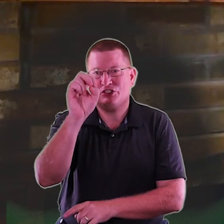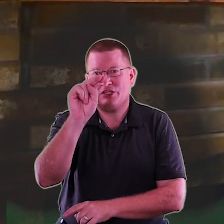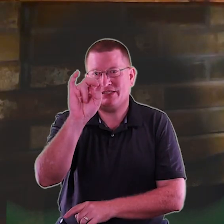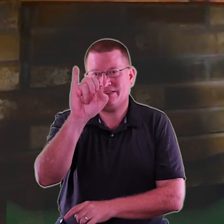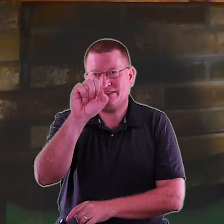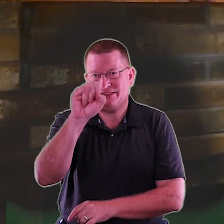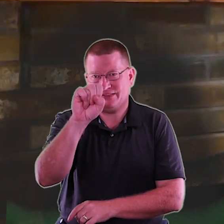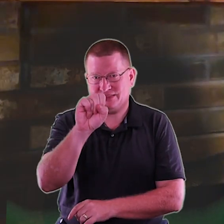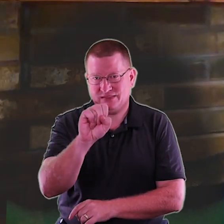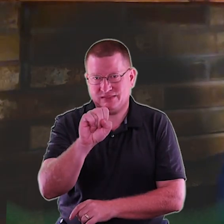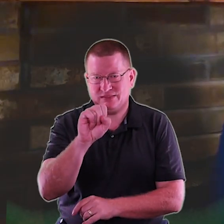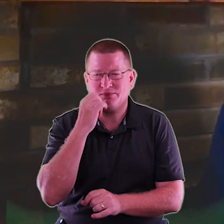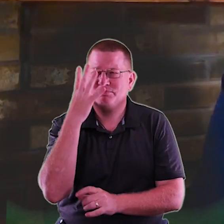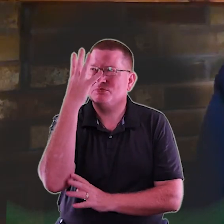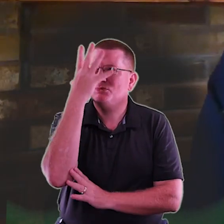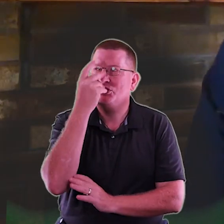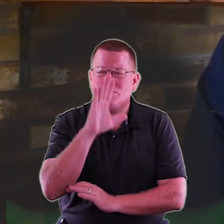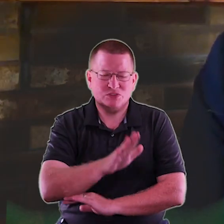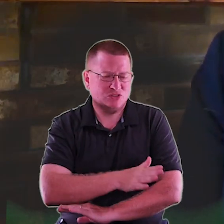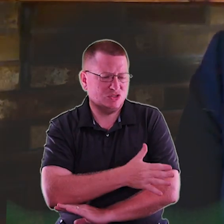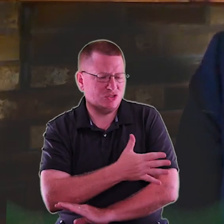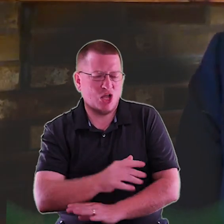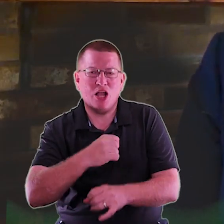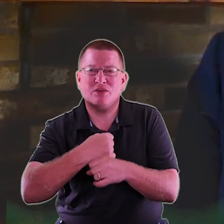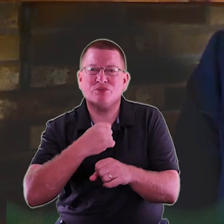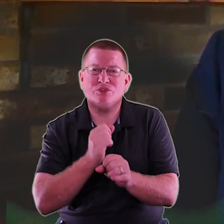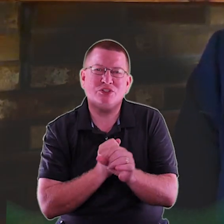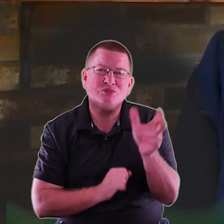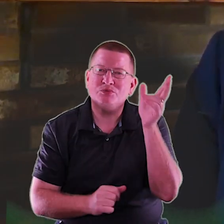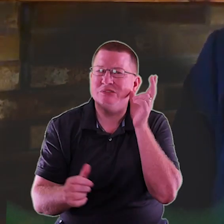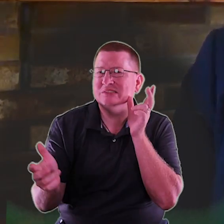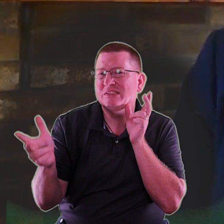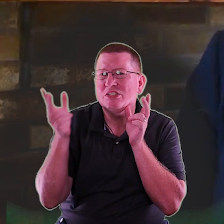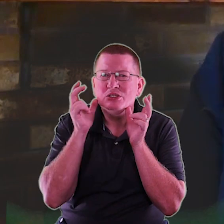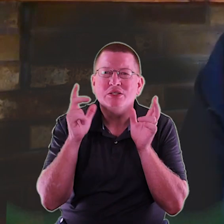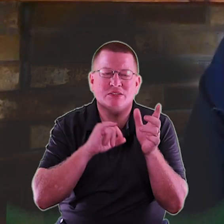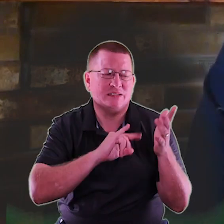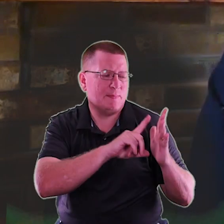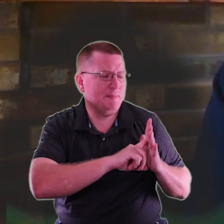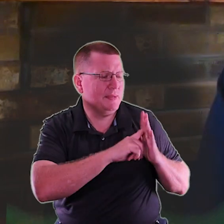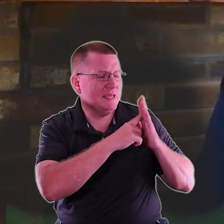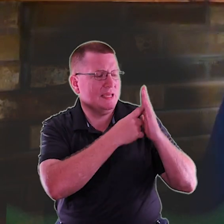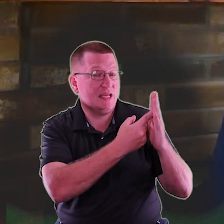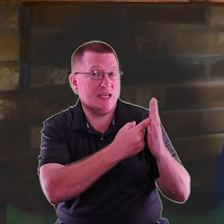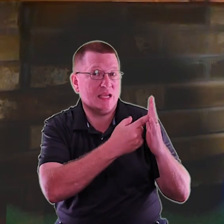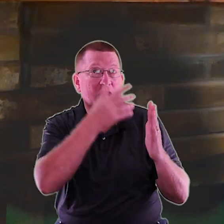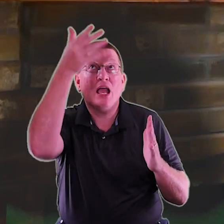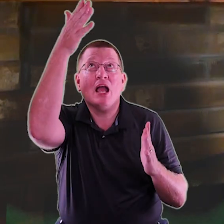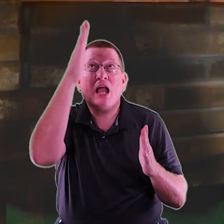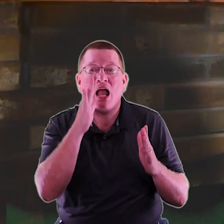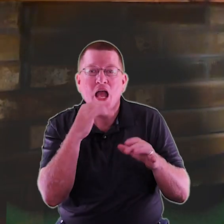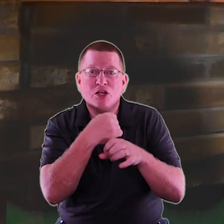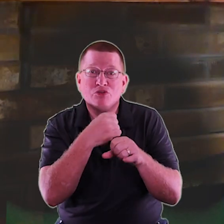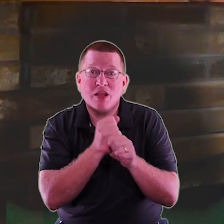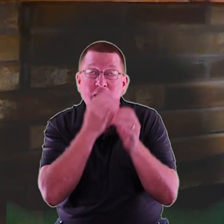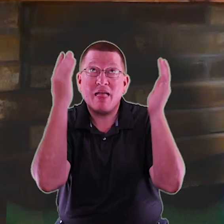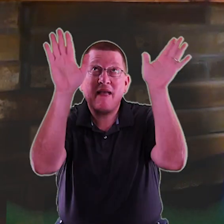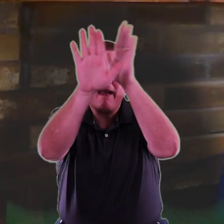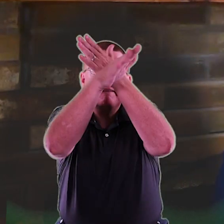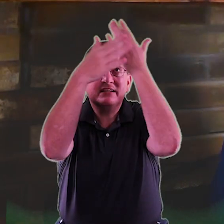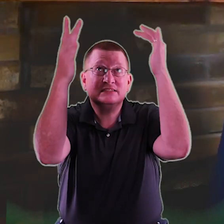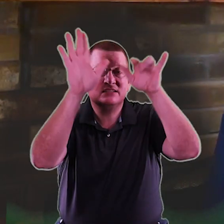this beautiful song of creation, we hear in the beginning, when God created the heavens